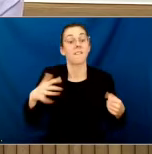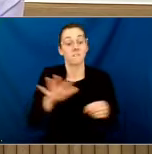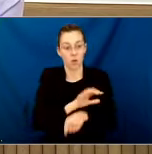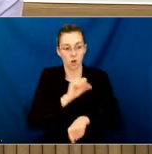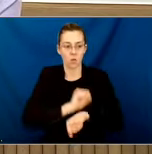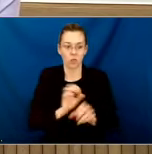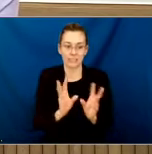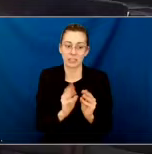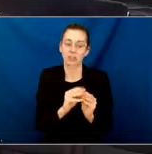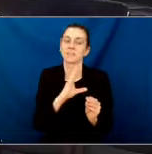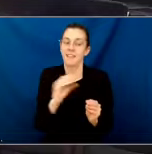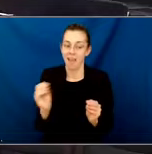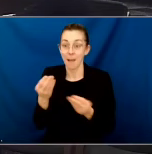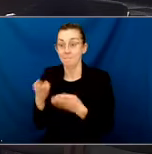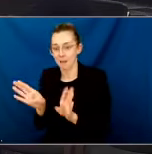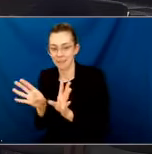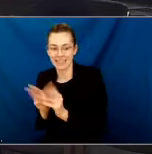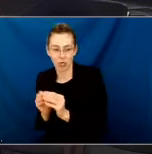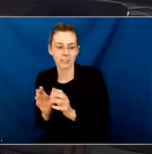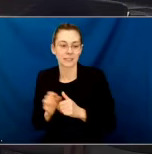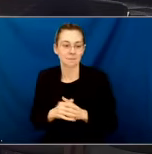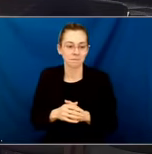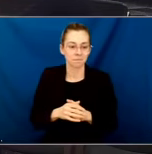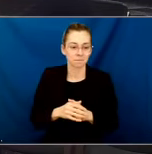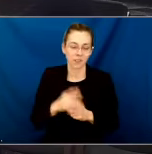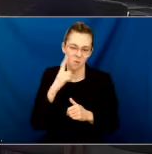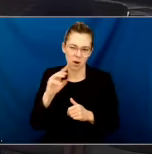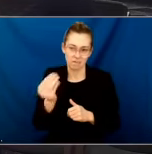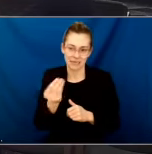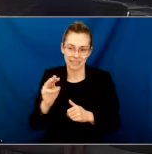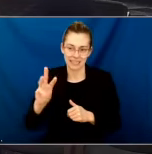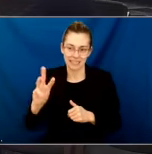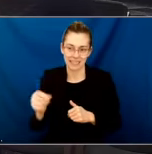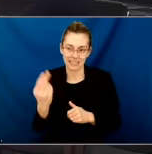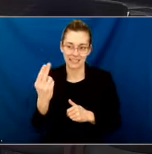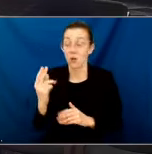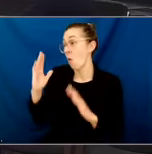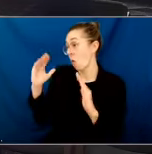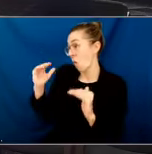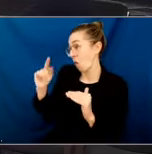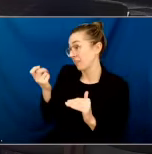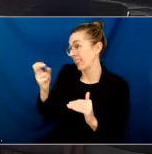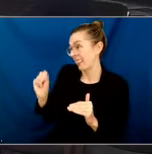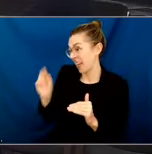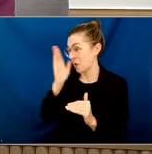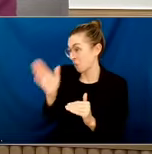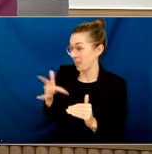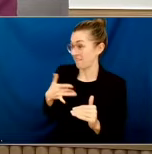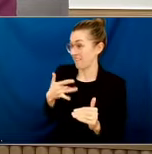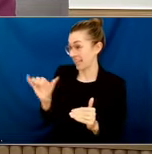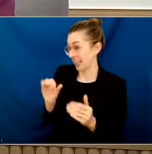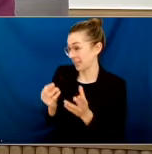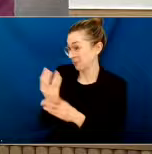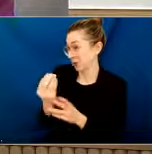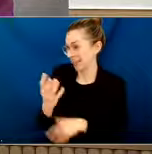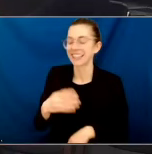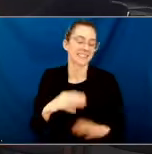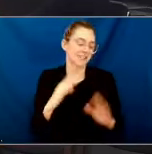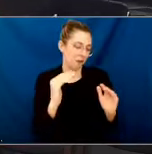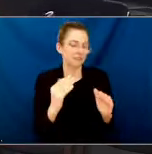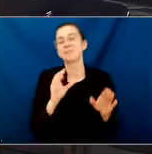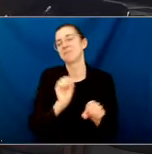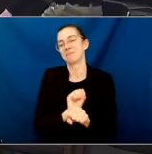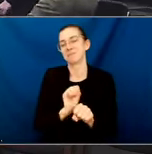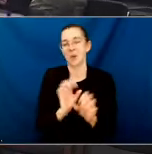out shortly. And hopefully by then it will be closer to spring. Let's hope. Our meeting is adjourned. Thank you, everyone.